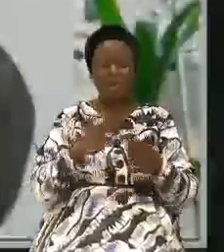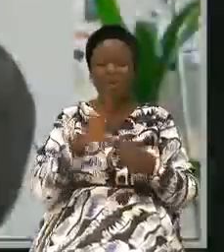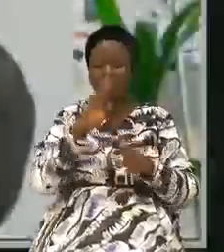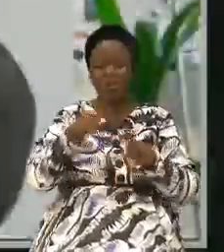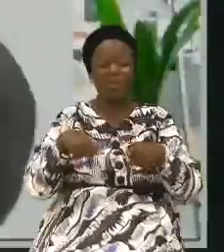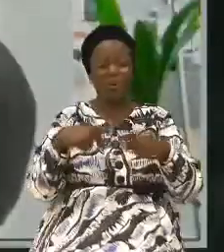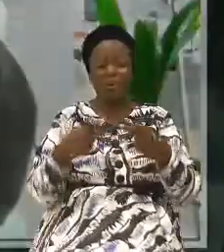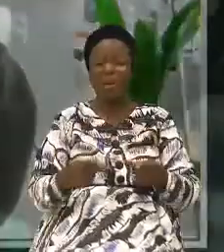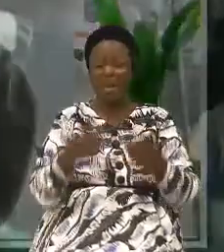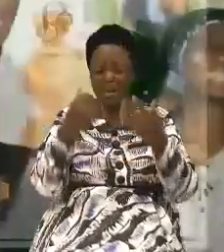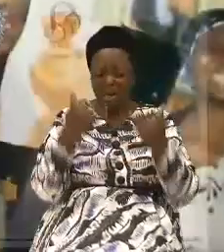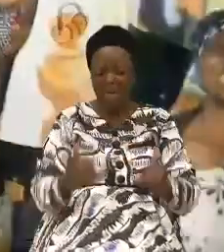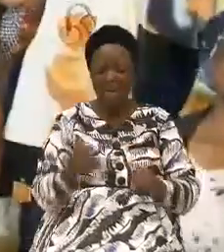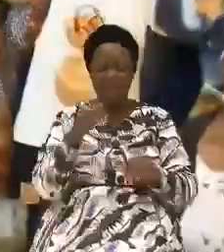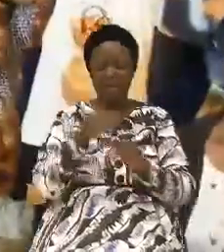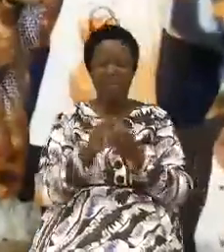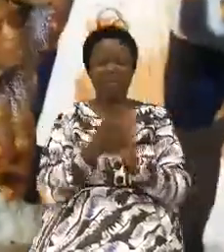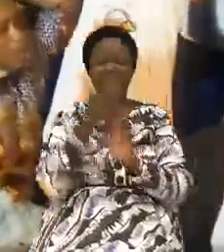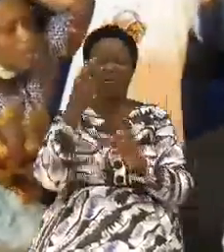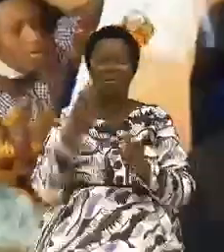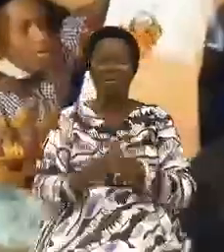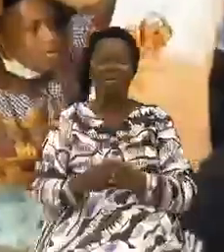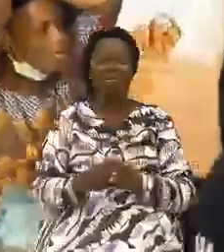in Jesus' name.